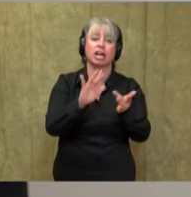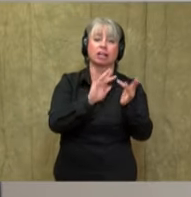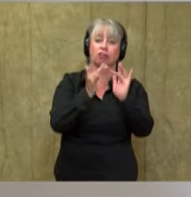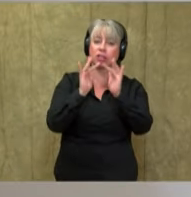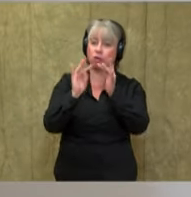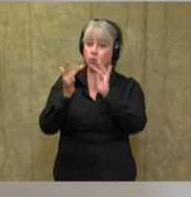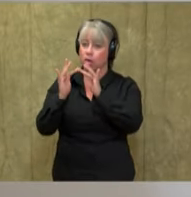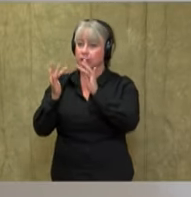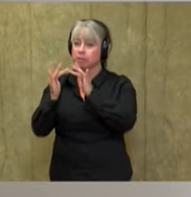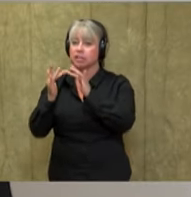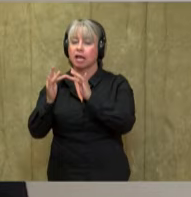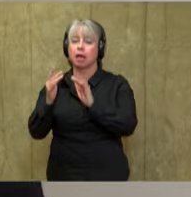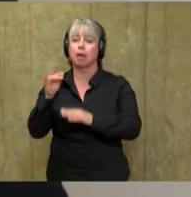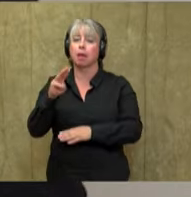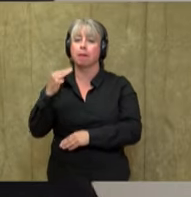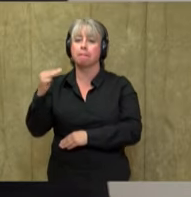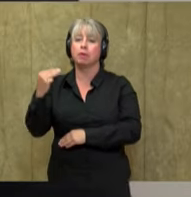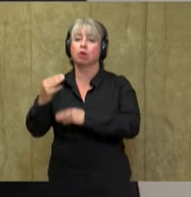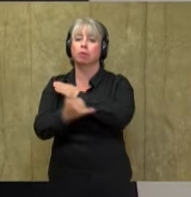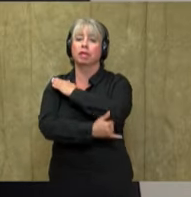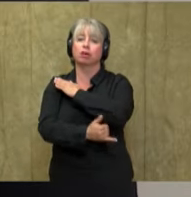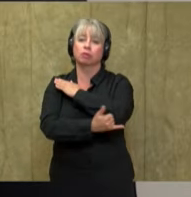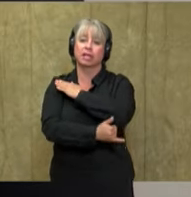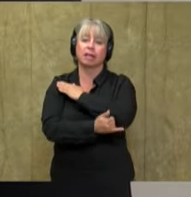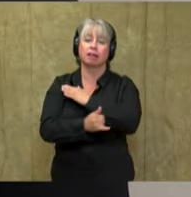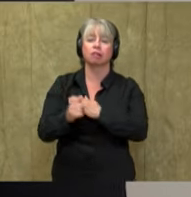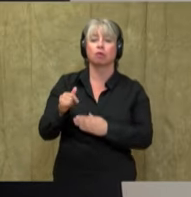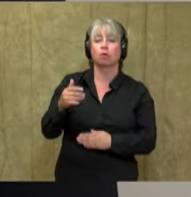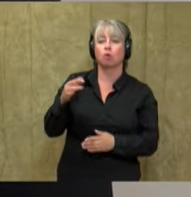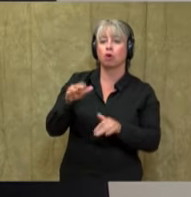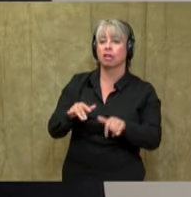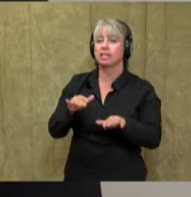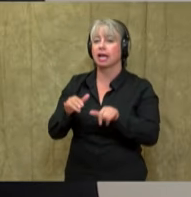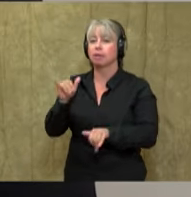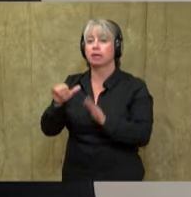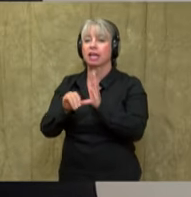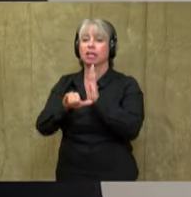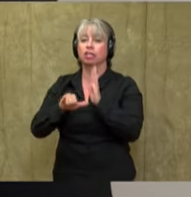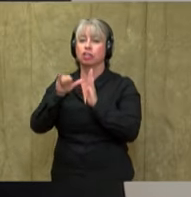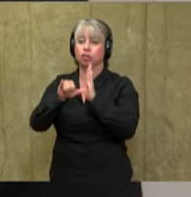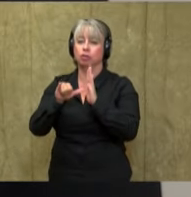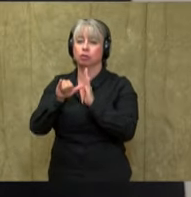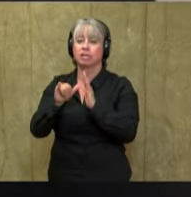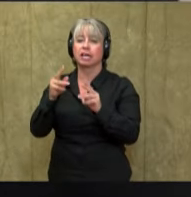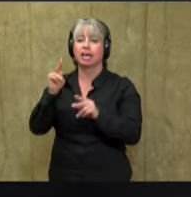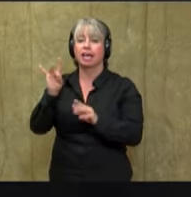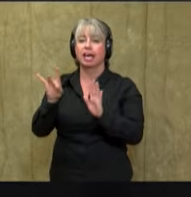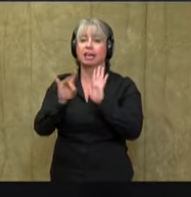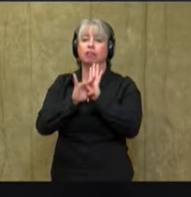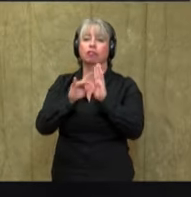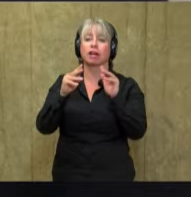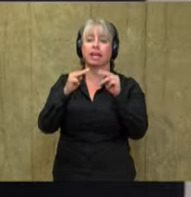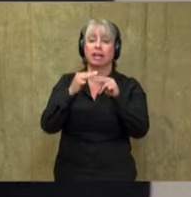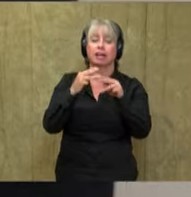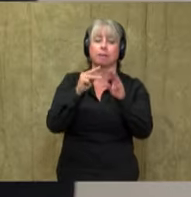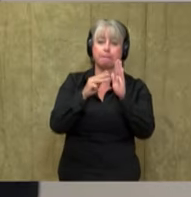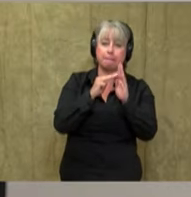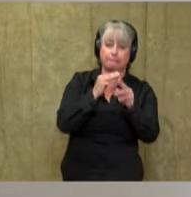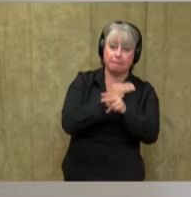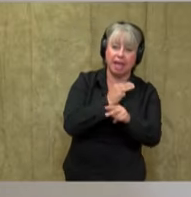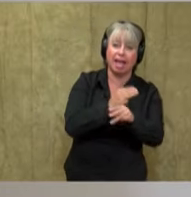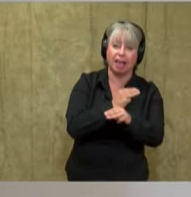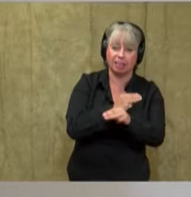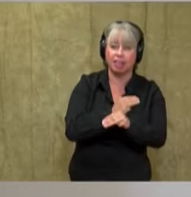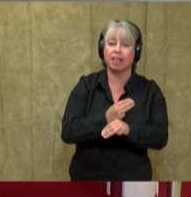page, or you can also go to YouTube and type in 8th grade math, review those lessons. So this week, we're going to be